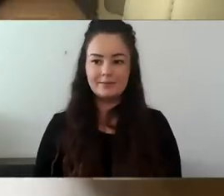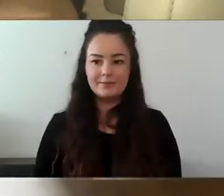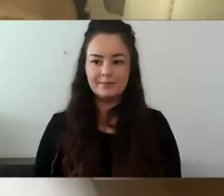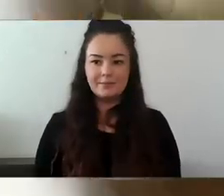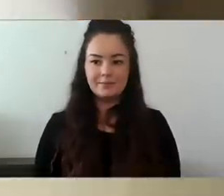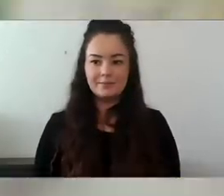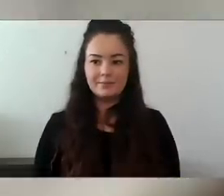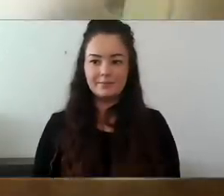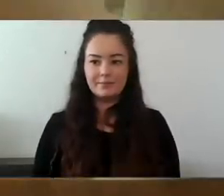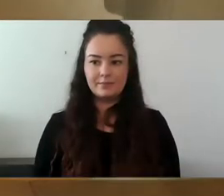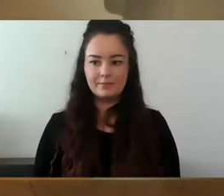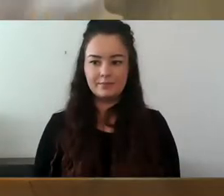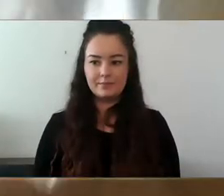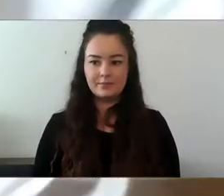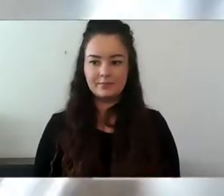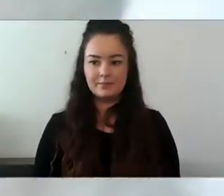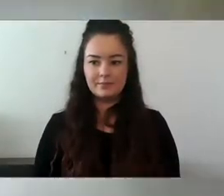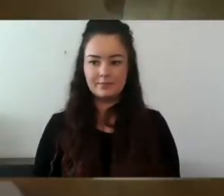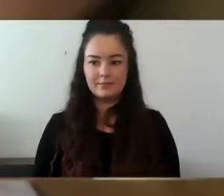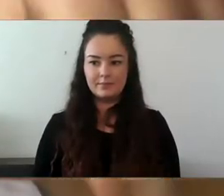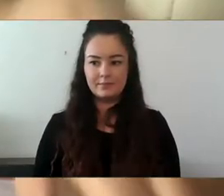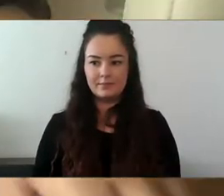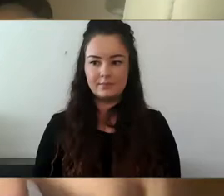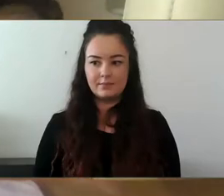dotty effect.